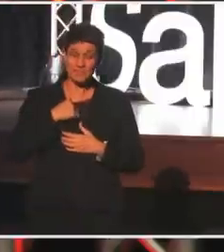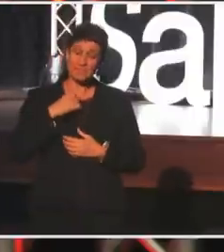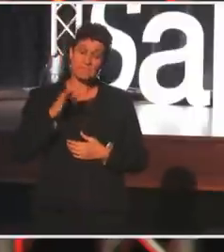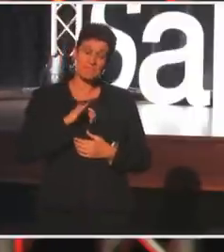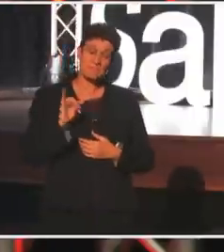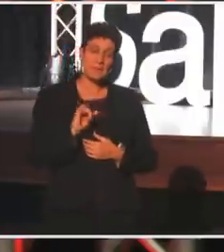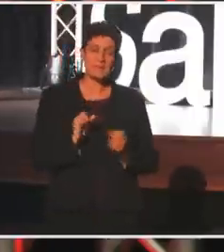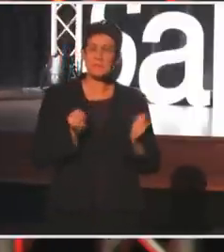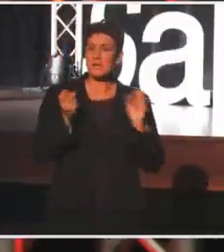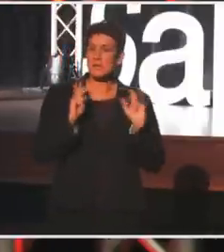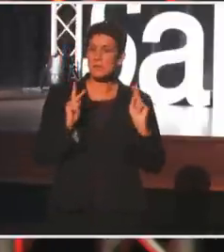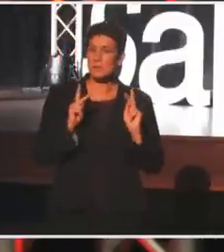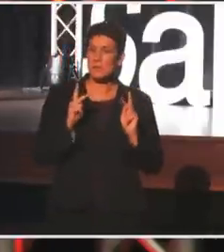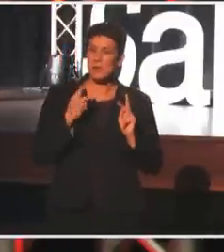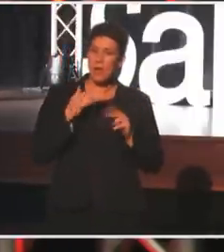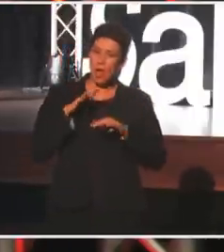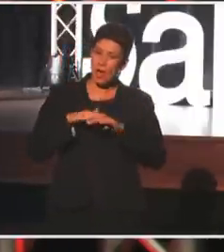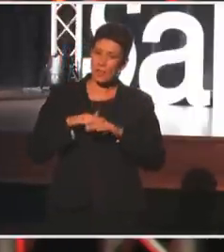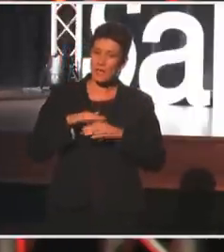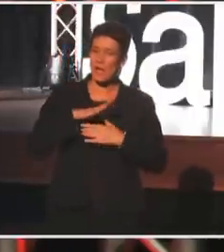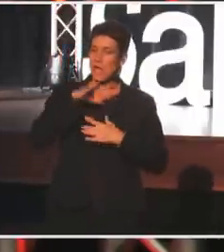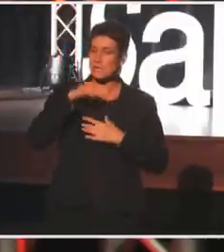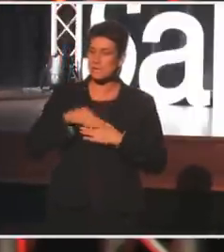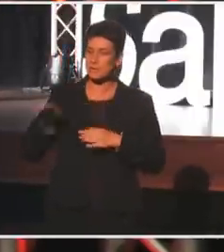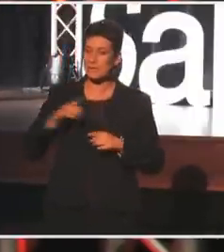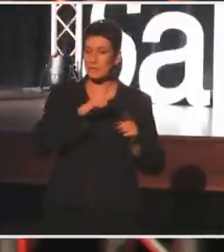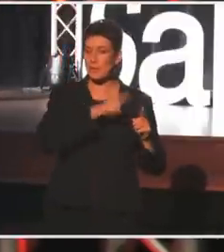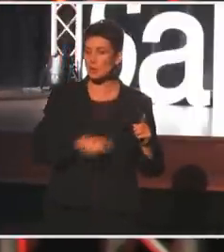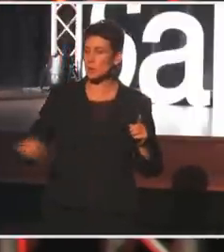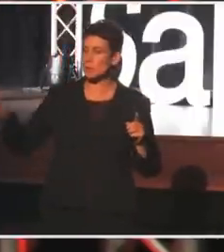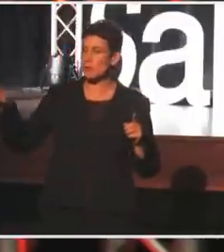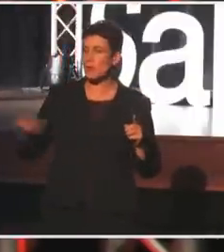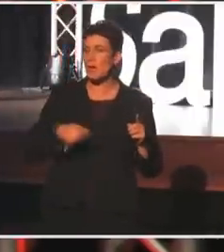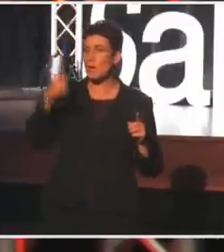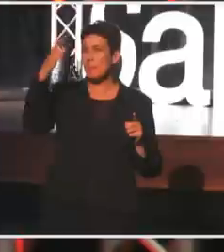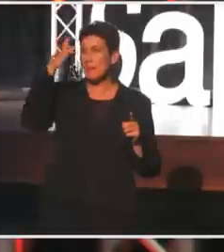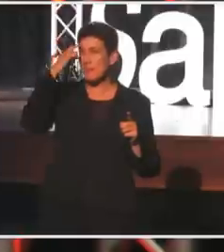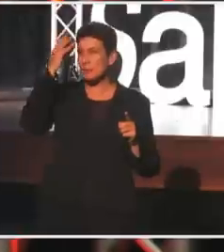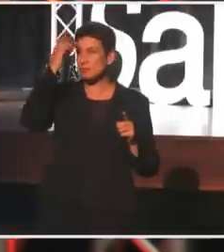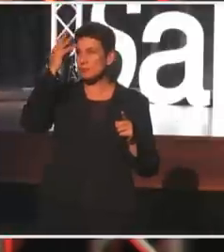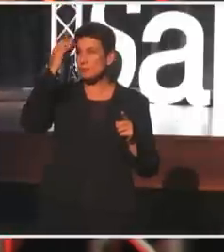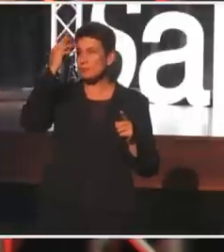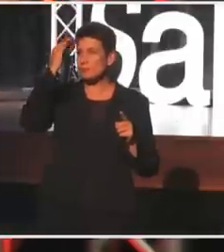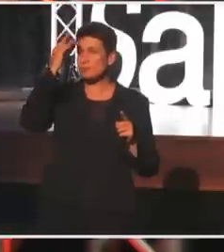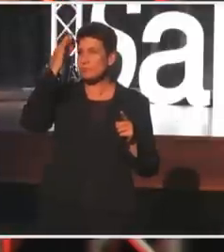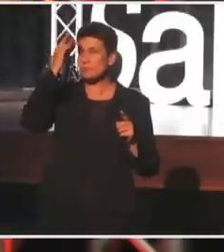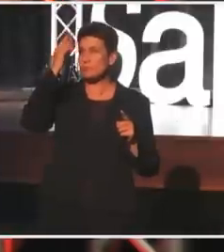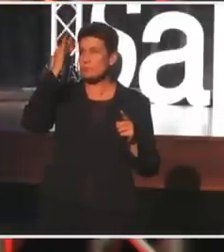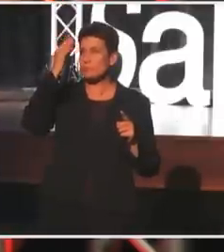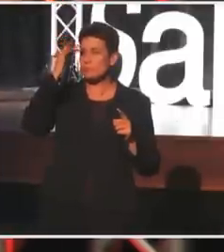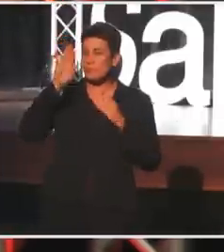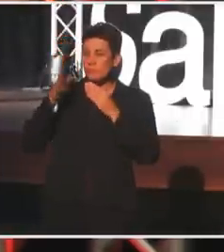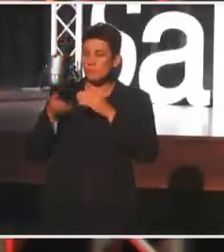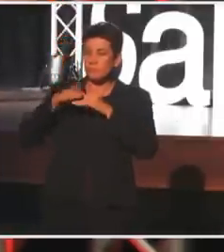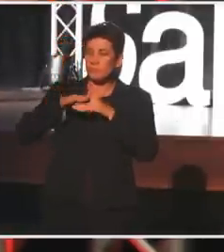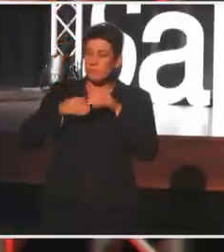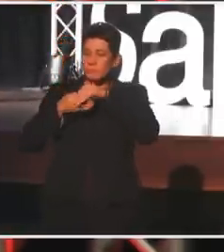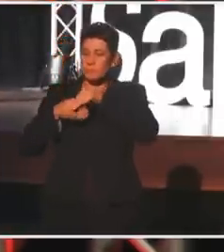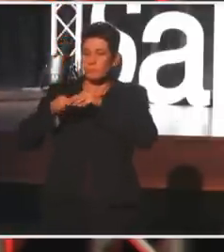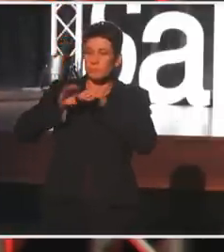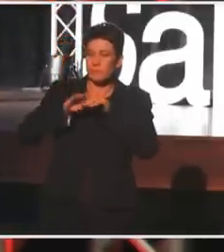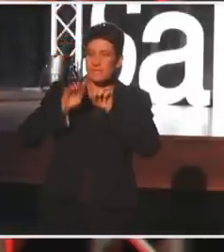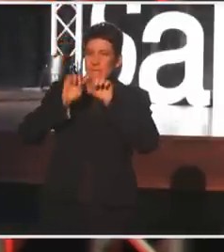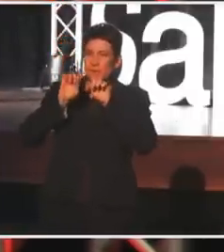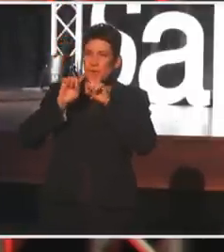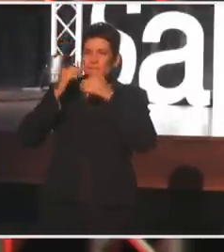many people on the autism spectrum, my mental transcription has extra layers and